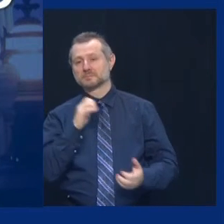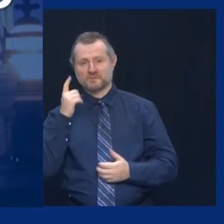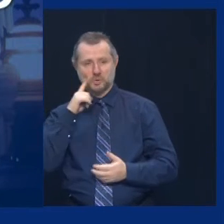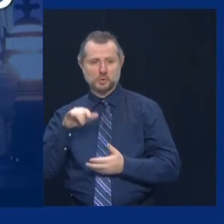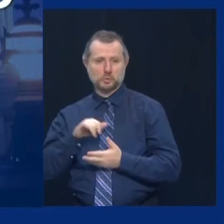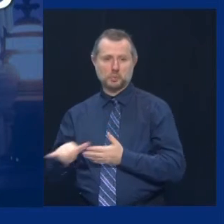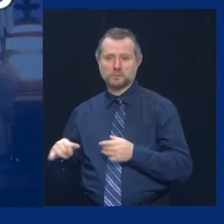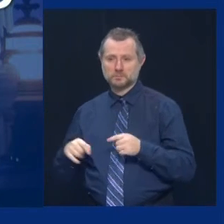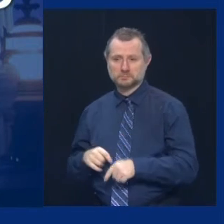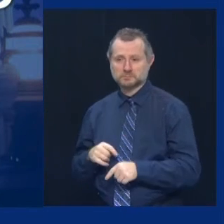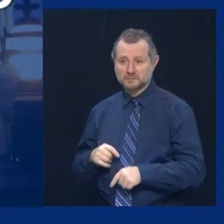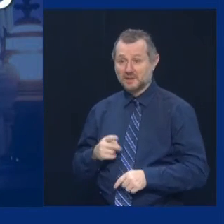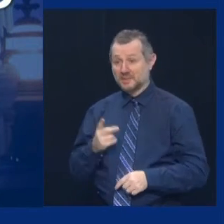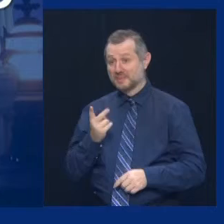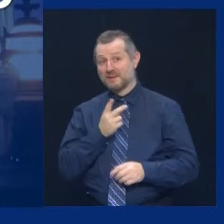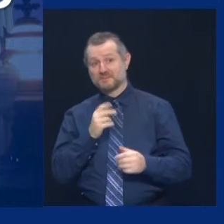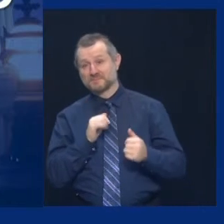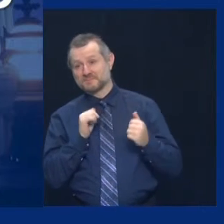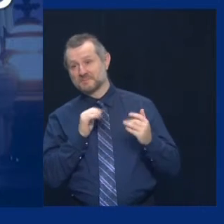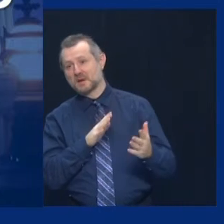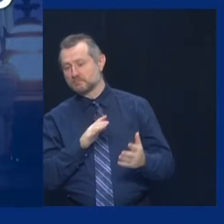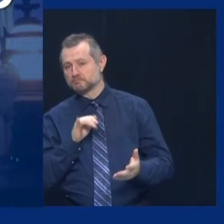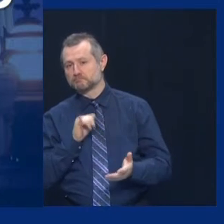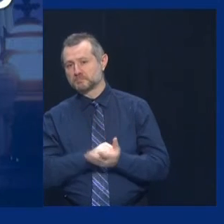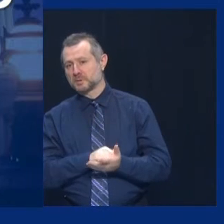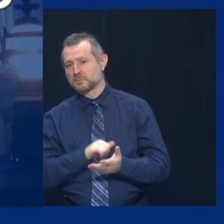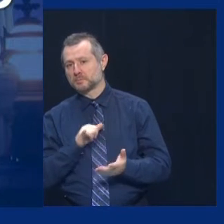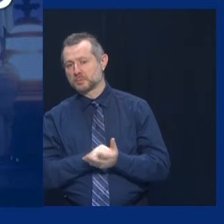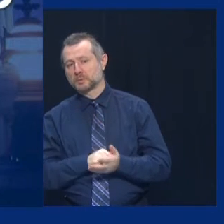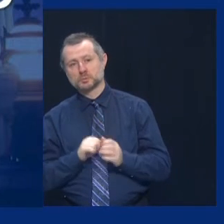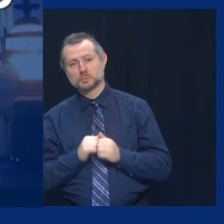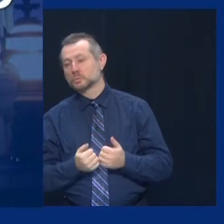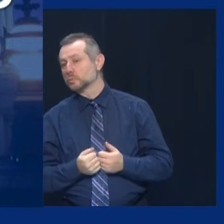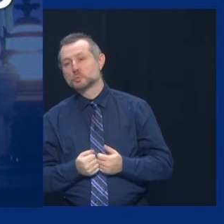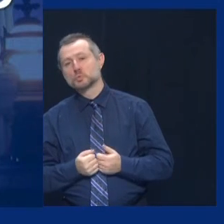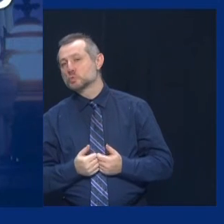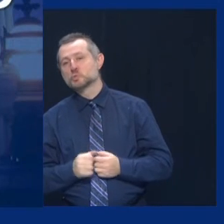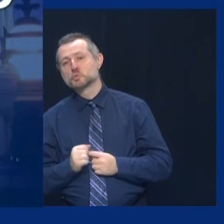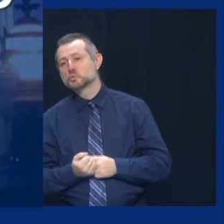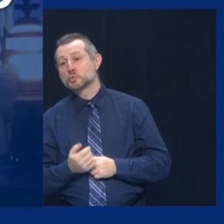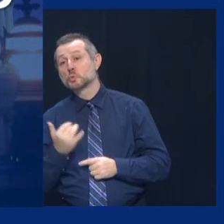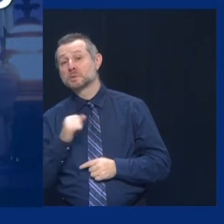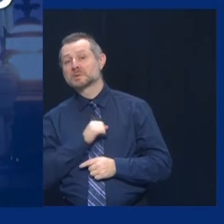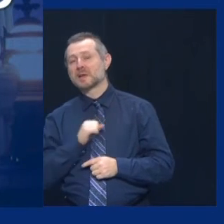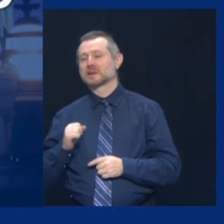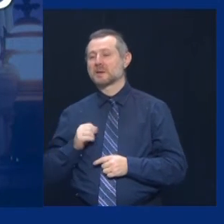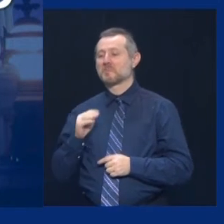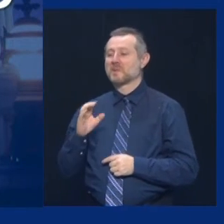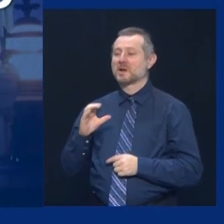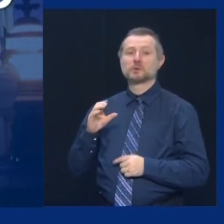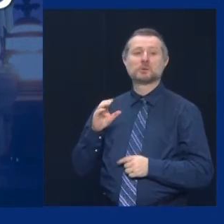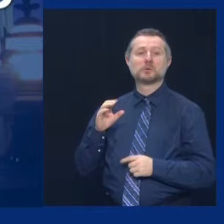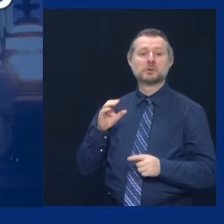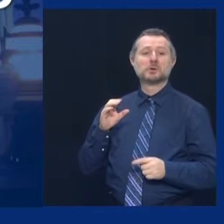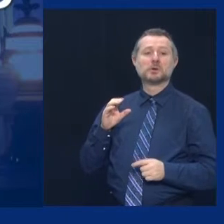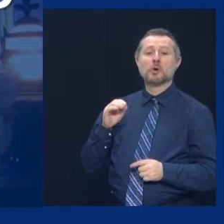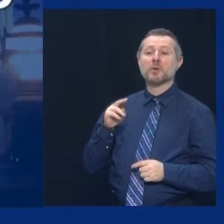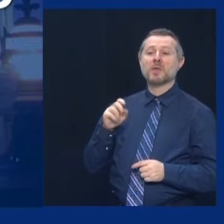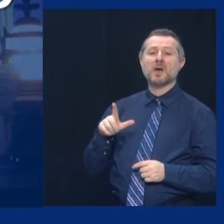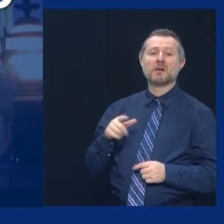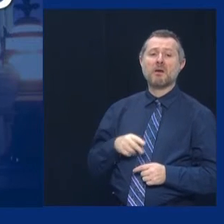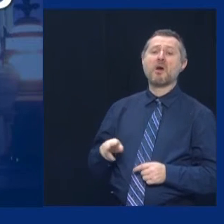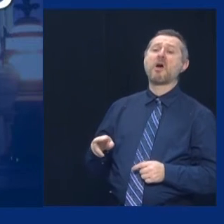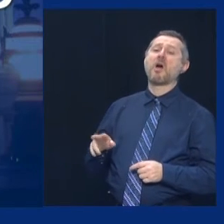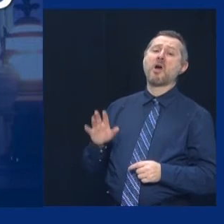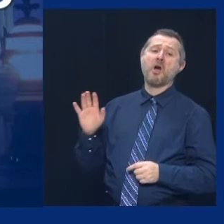in an impossible situation because you have Senator McConnell, who still takes the position that we should bankrupt the